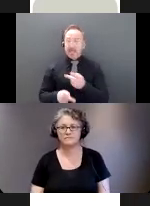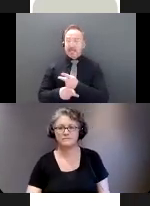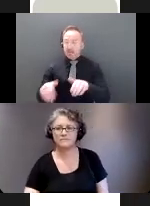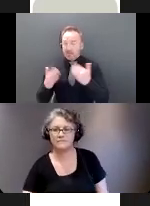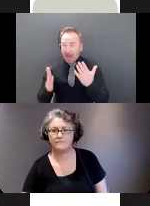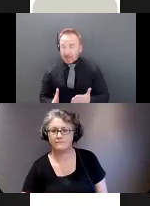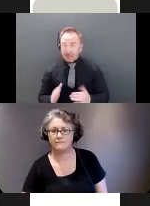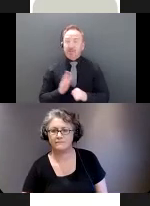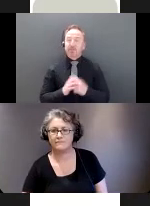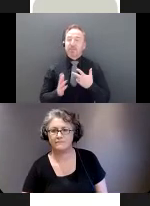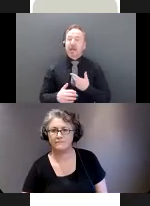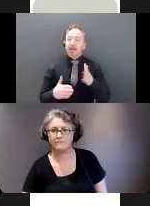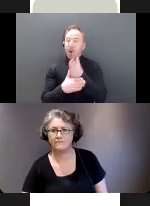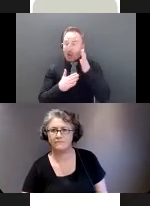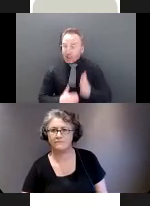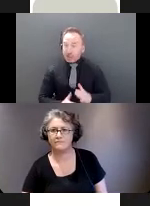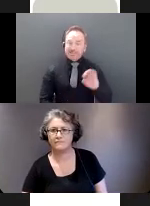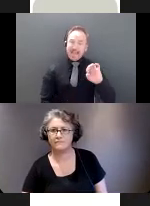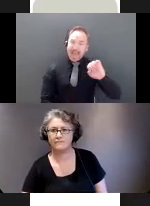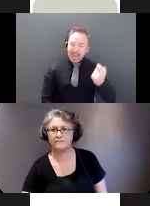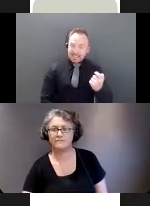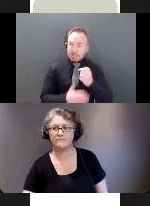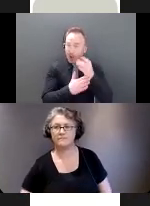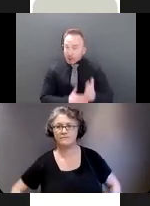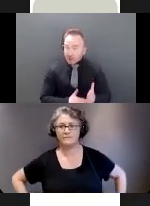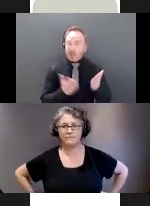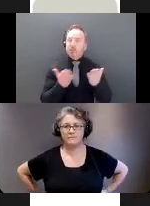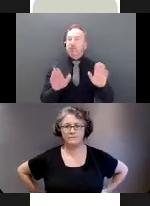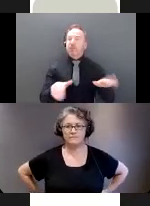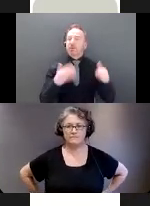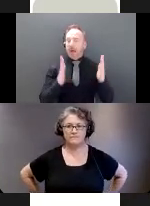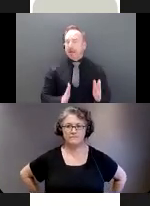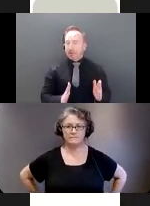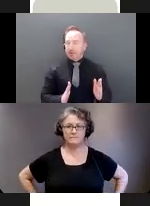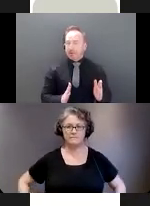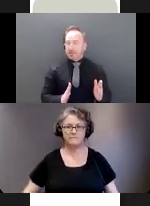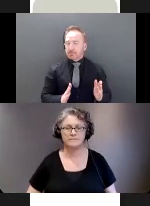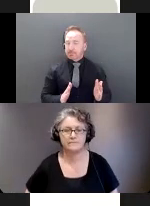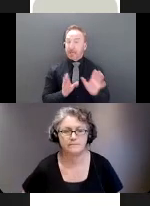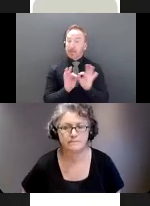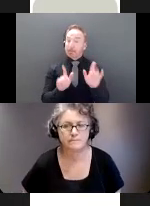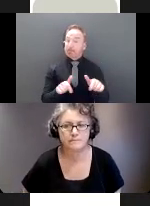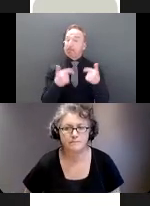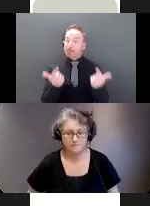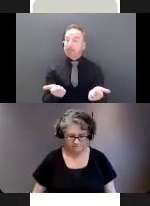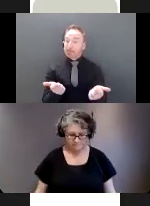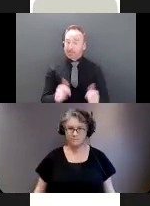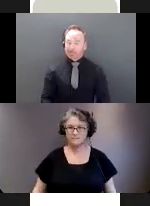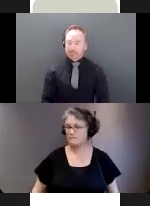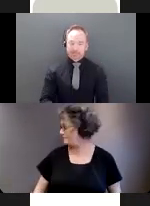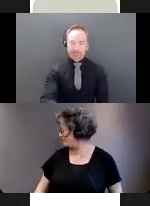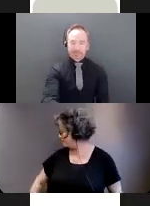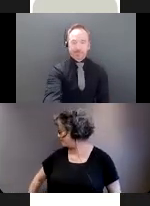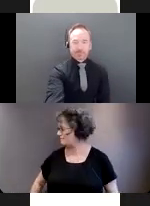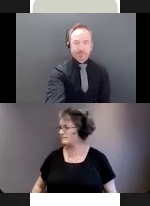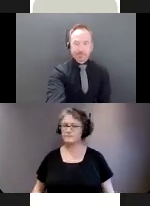ex-partners, neighbors, acquaintances, service providers. And they're more likely than their younger counterparts to be experiencing various types of